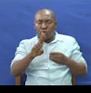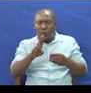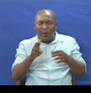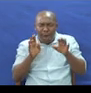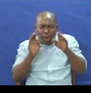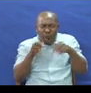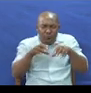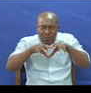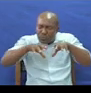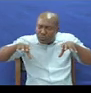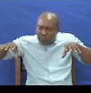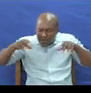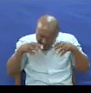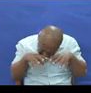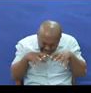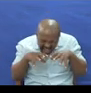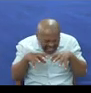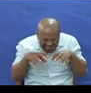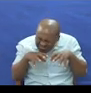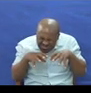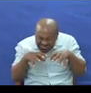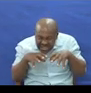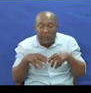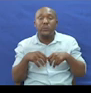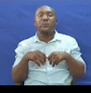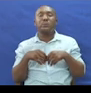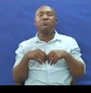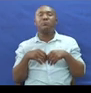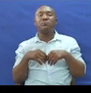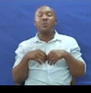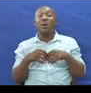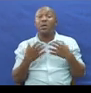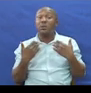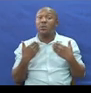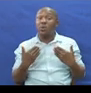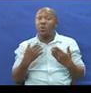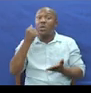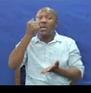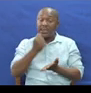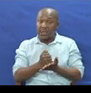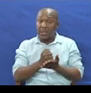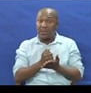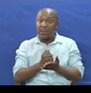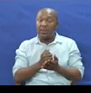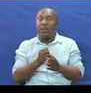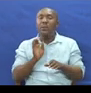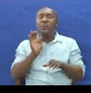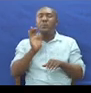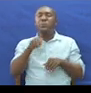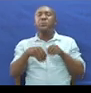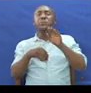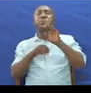tunnel. So he decided to pass